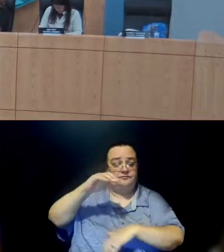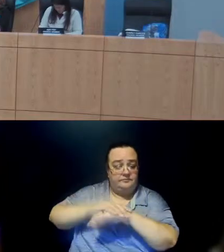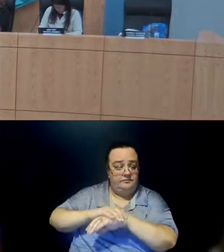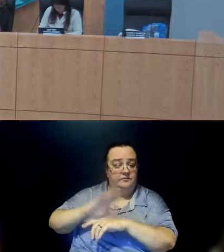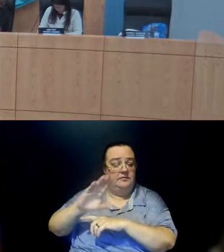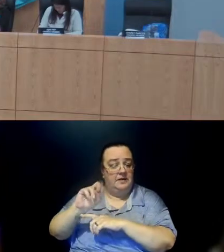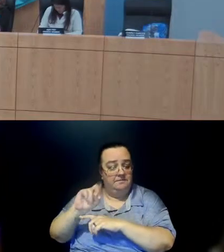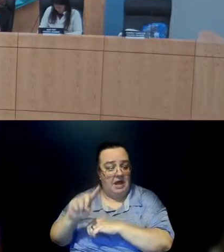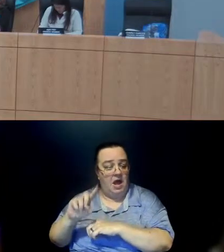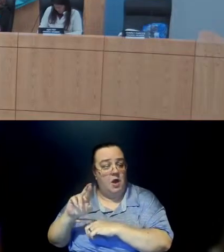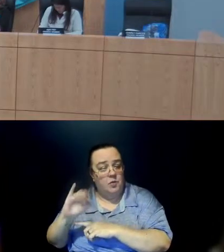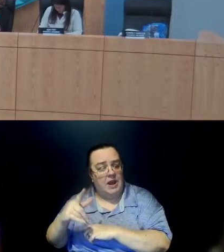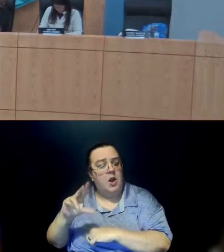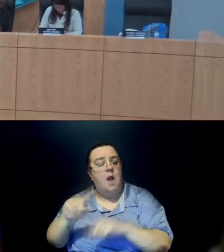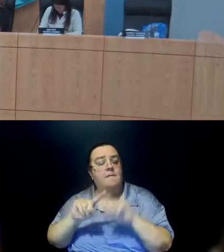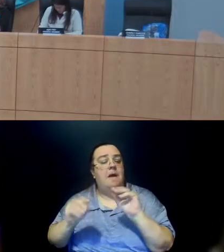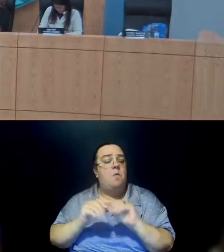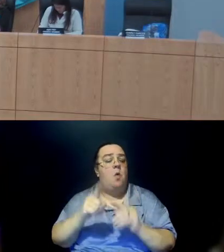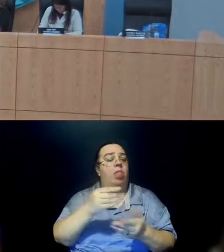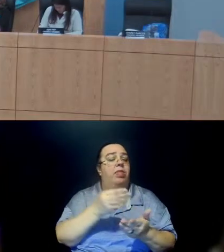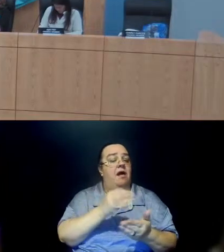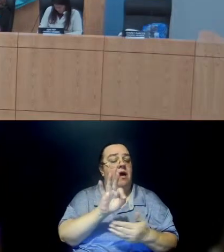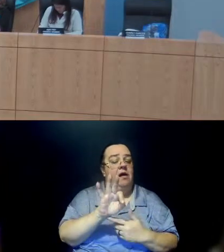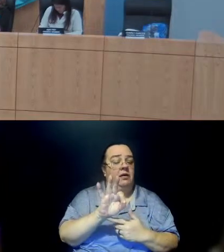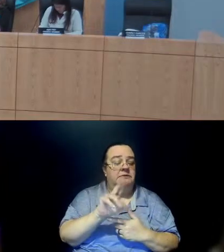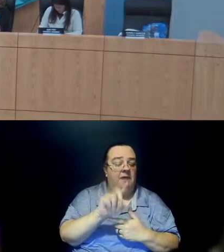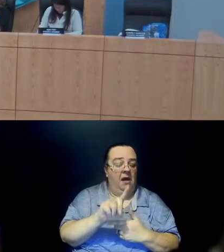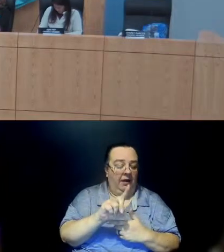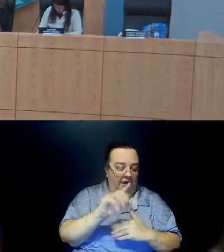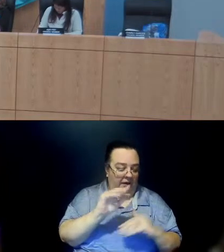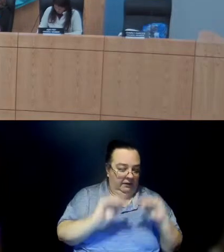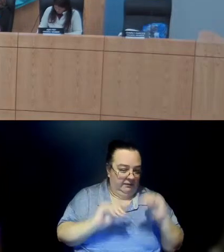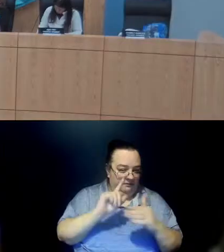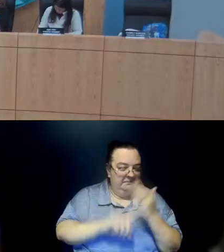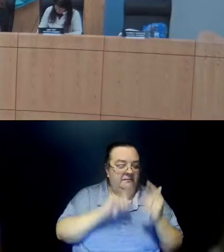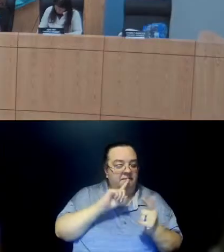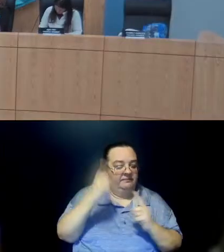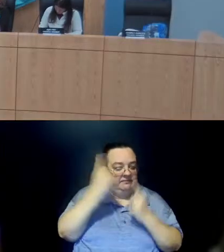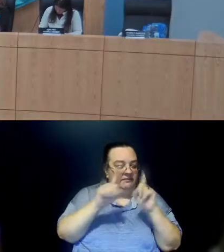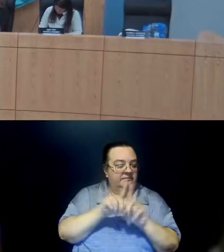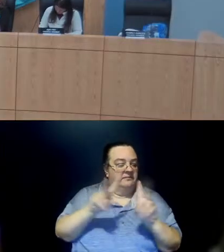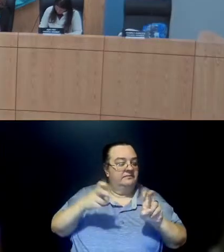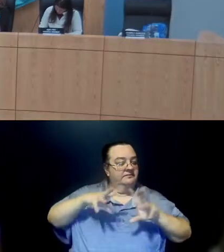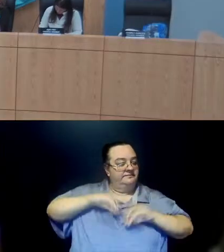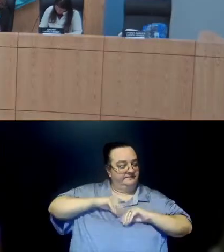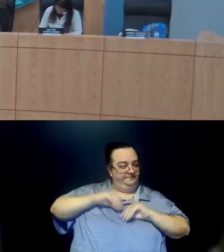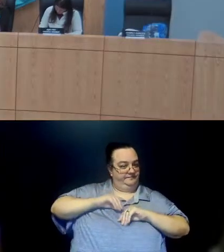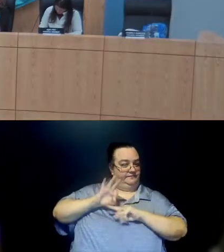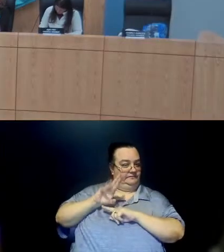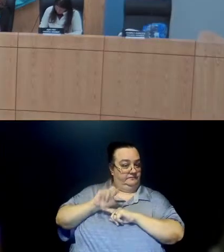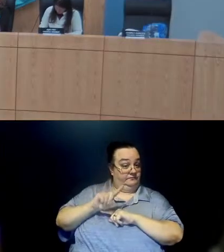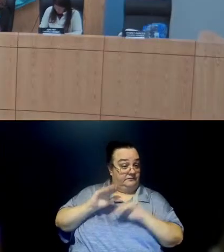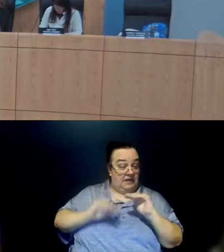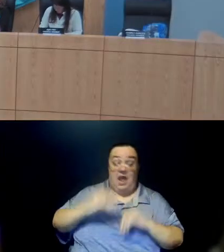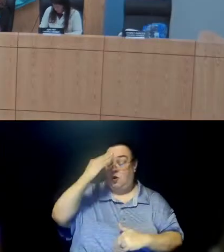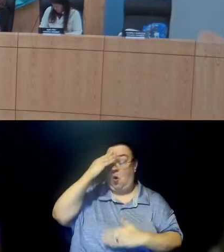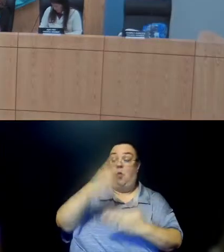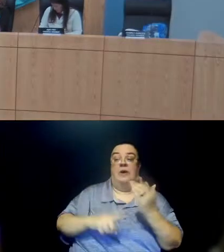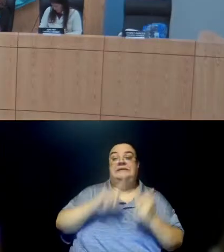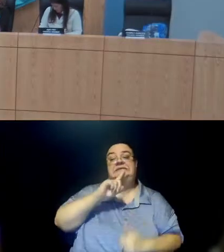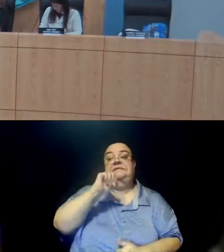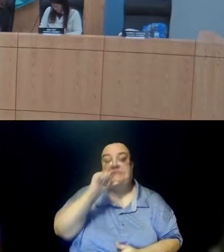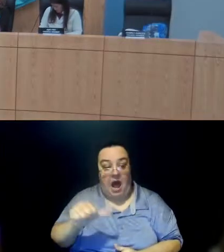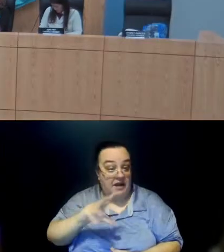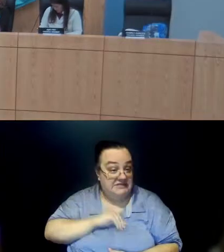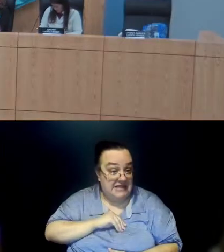the fund balance. And what is an acceptable fund balance? I know what's not acceptable, which is like in the